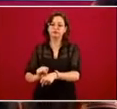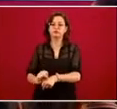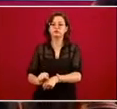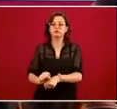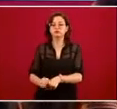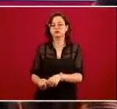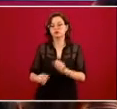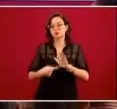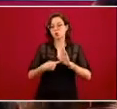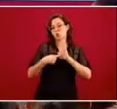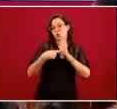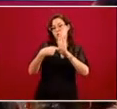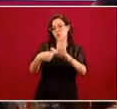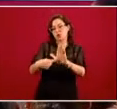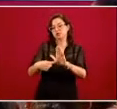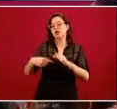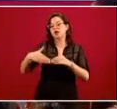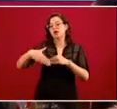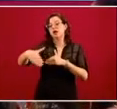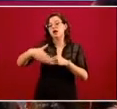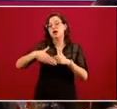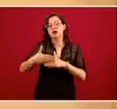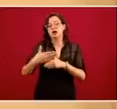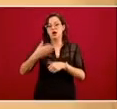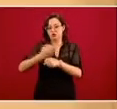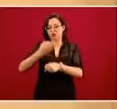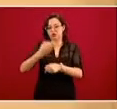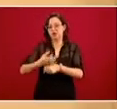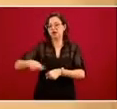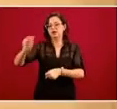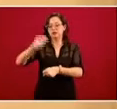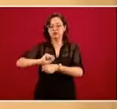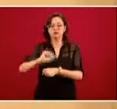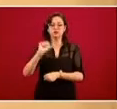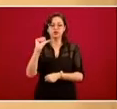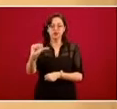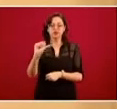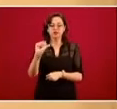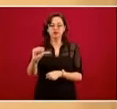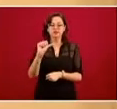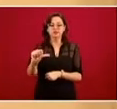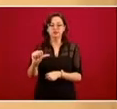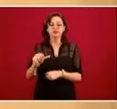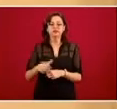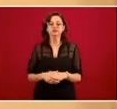16.45, and as the COVID-19 positivity goes up,